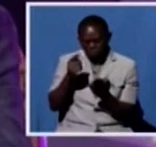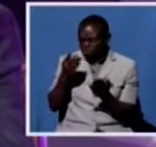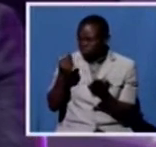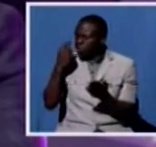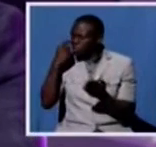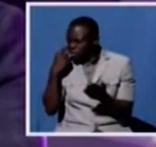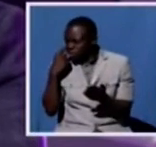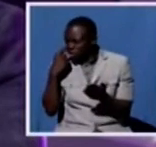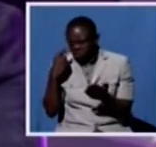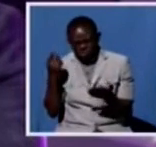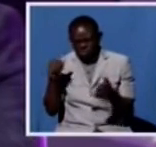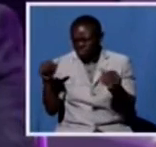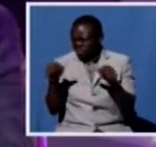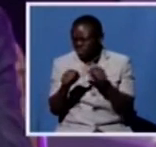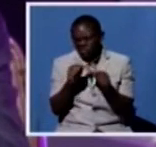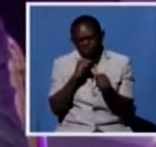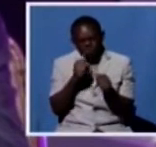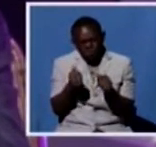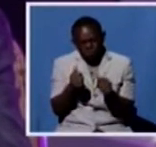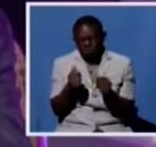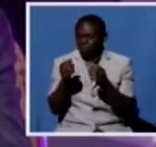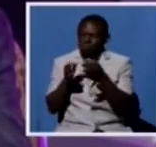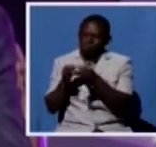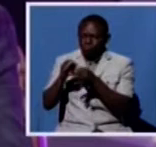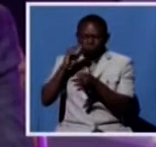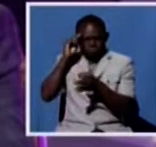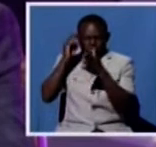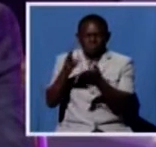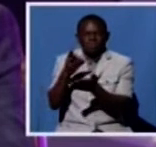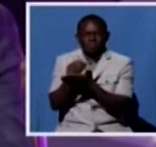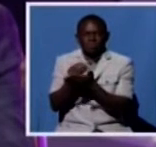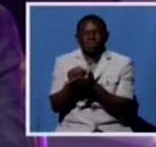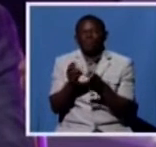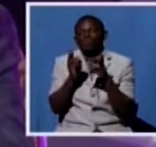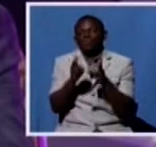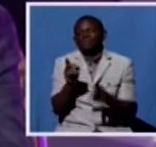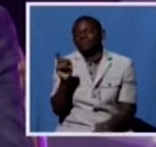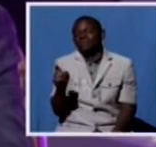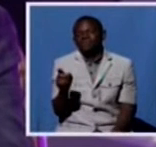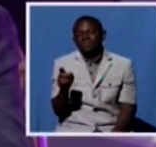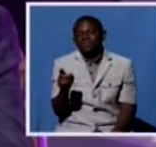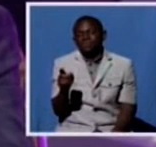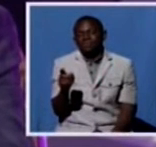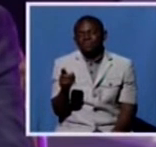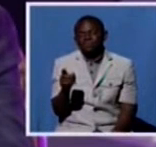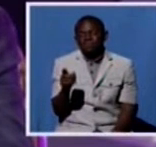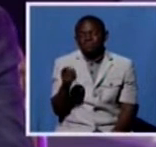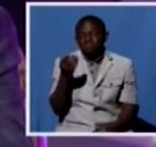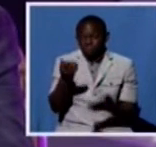to expand beyond this level? And Ministry of Finance